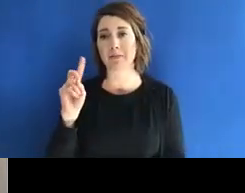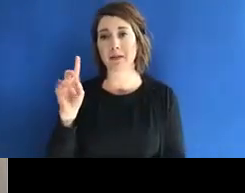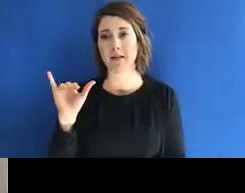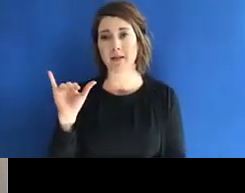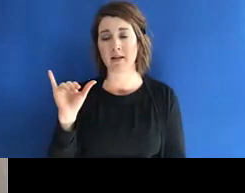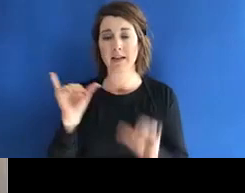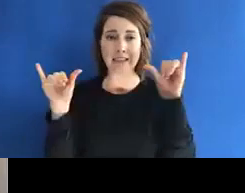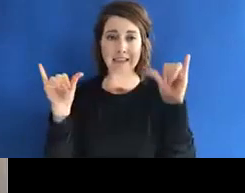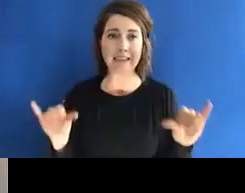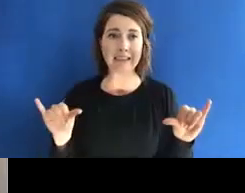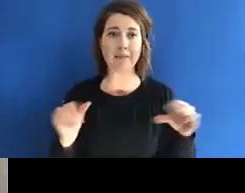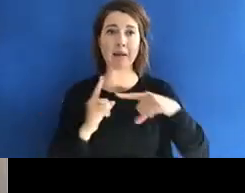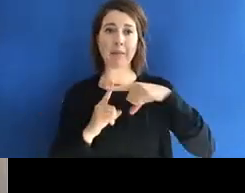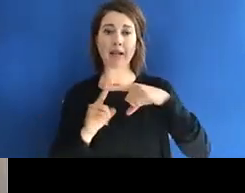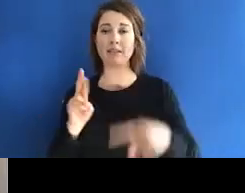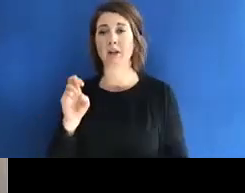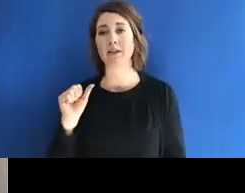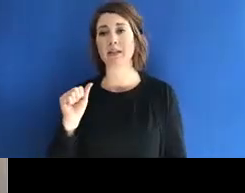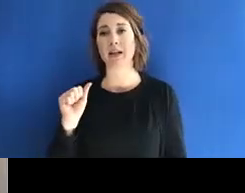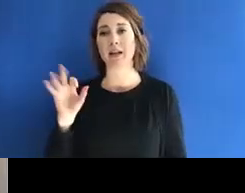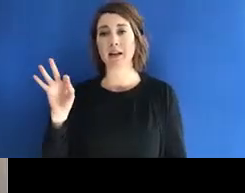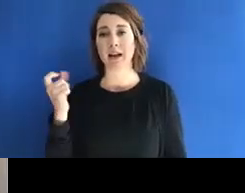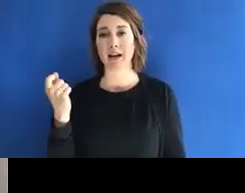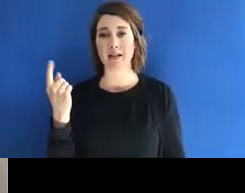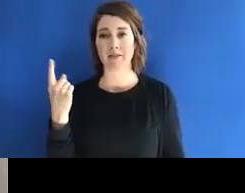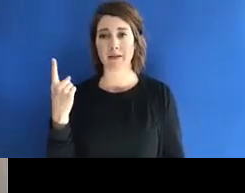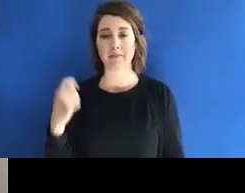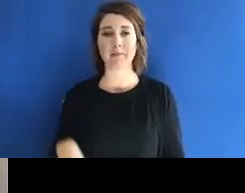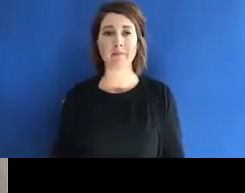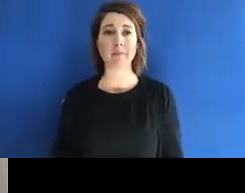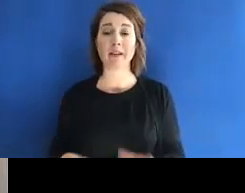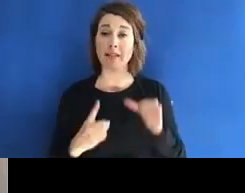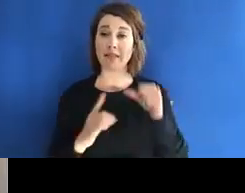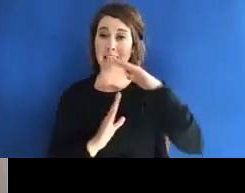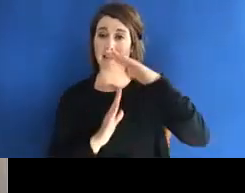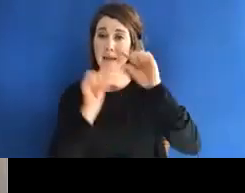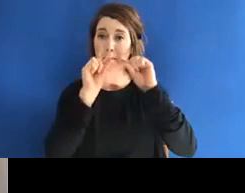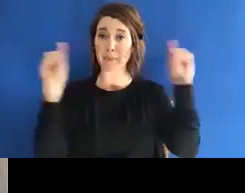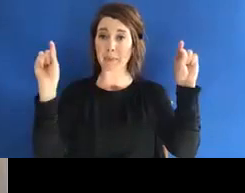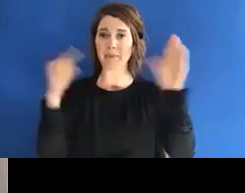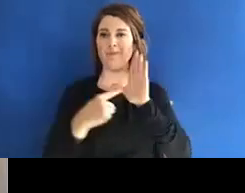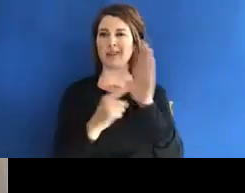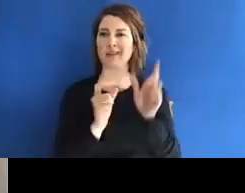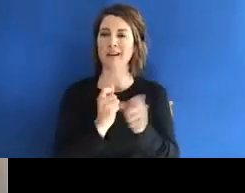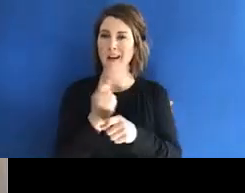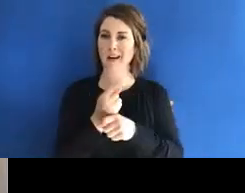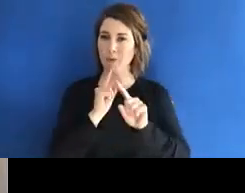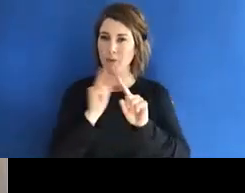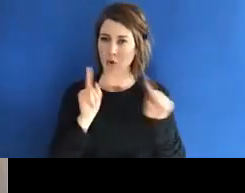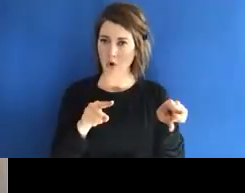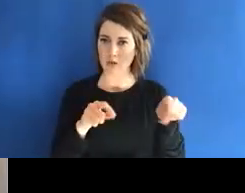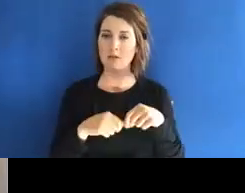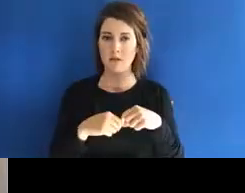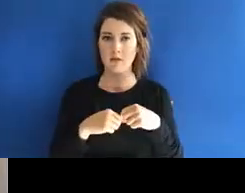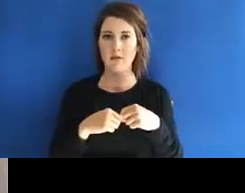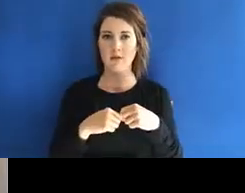RSA 911. The first link here will take you to the annual reports for 17 and 18. We'll